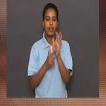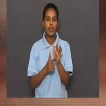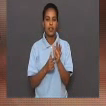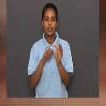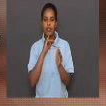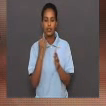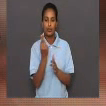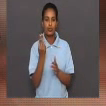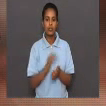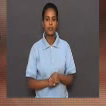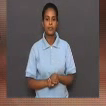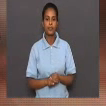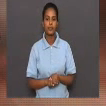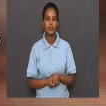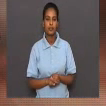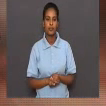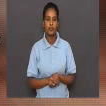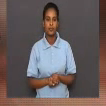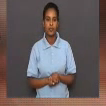of indicator is used.